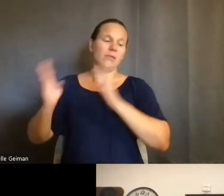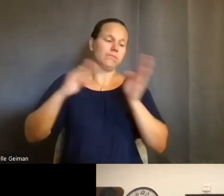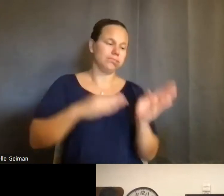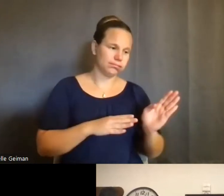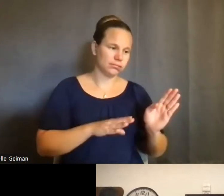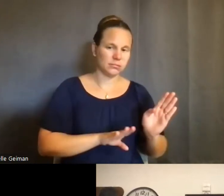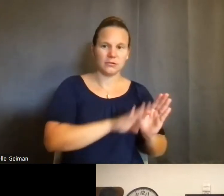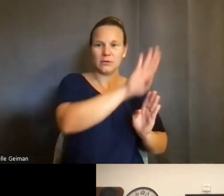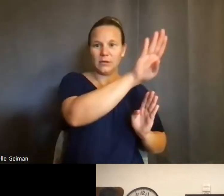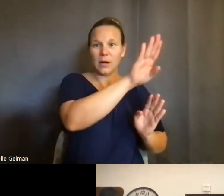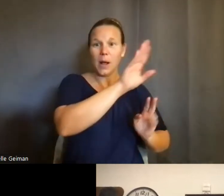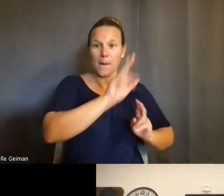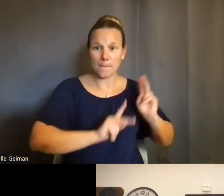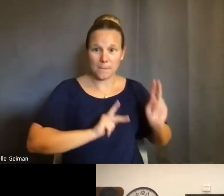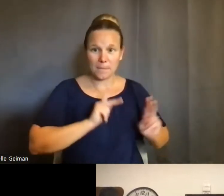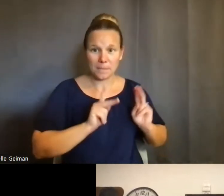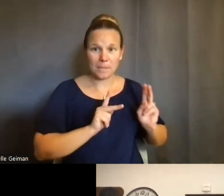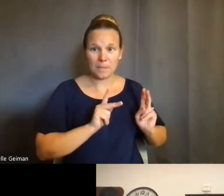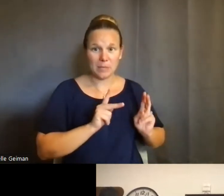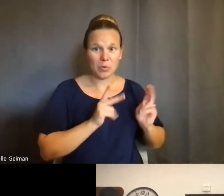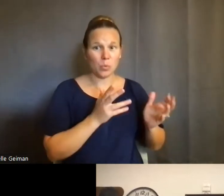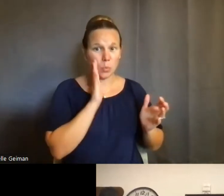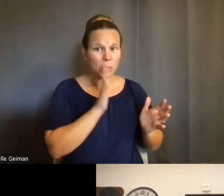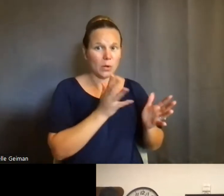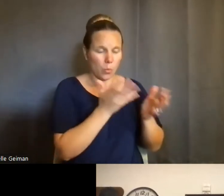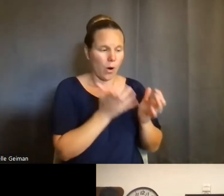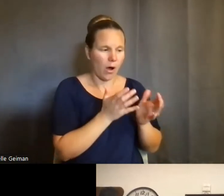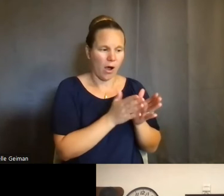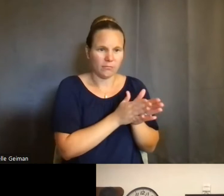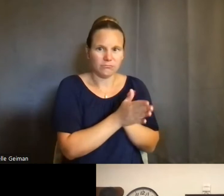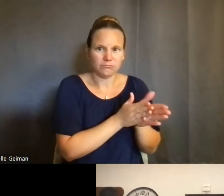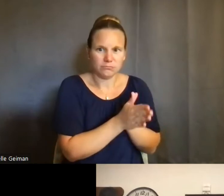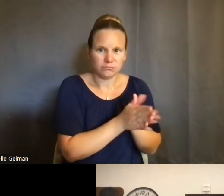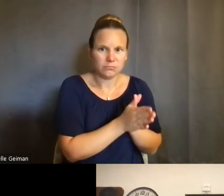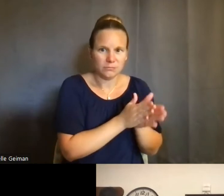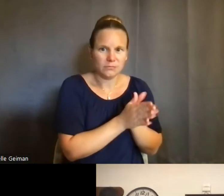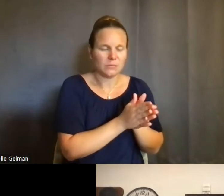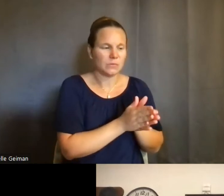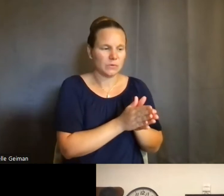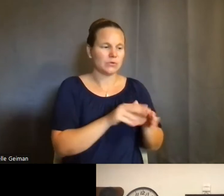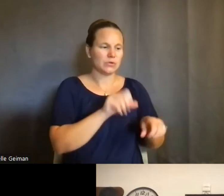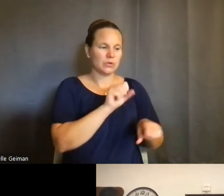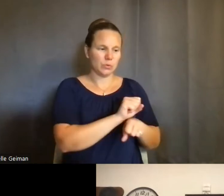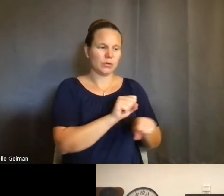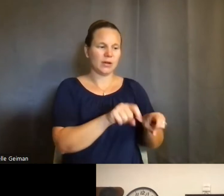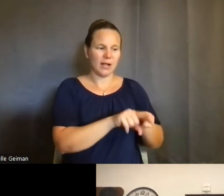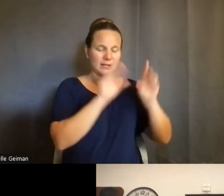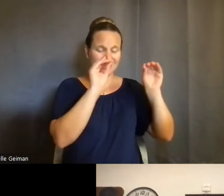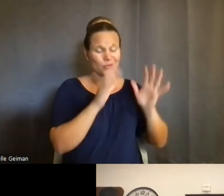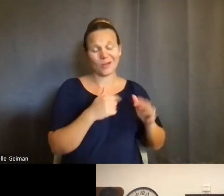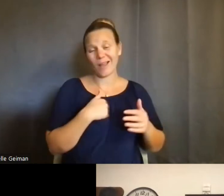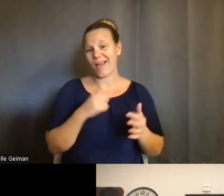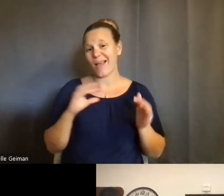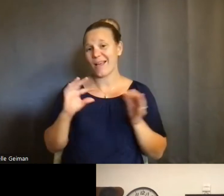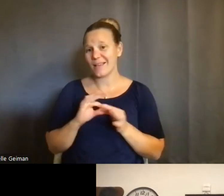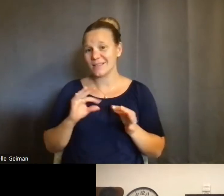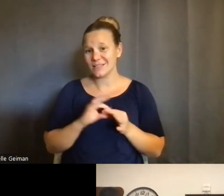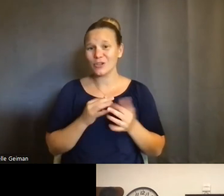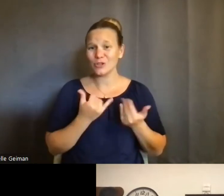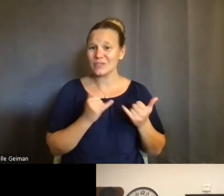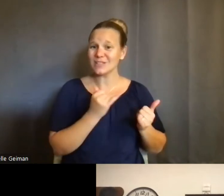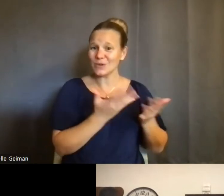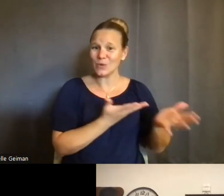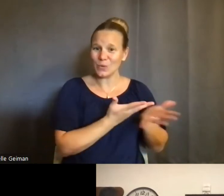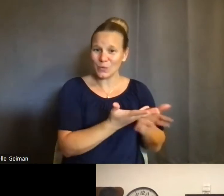of a very desirable job. Because like I said, you're still working with kids, right? Greatest job there is, because you're